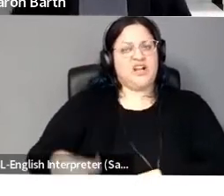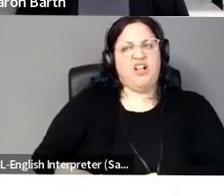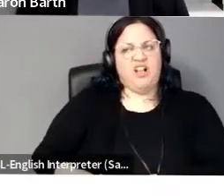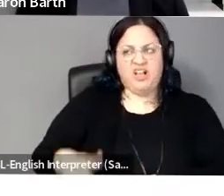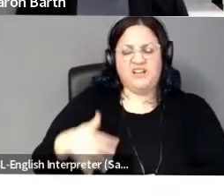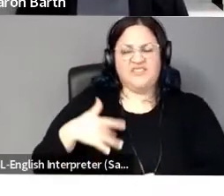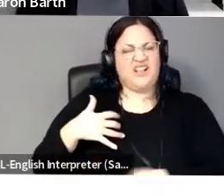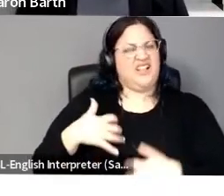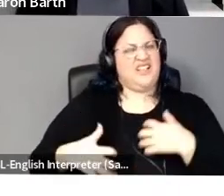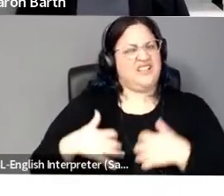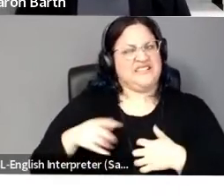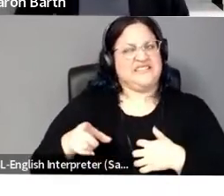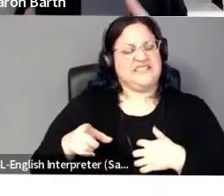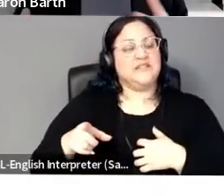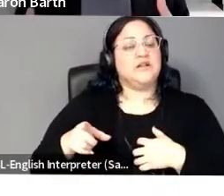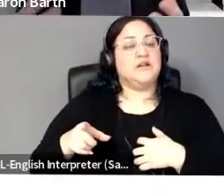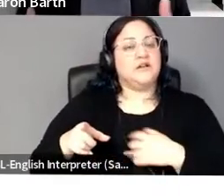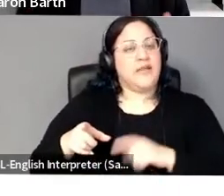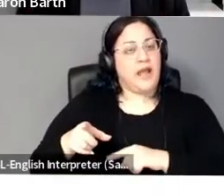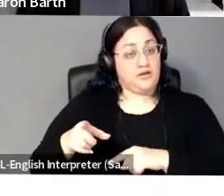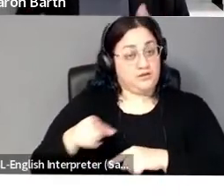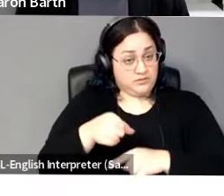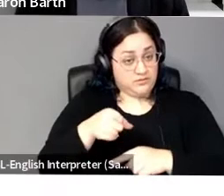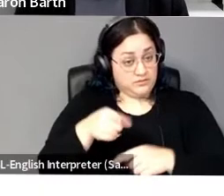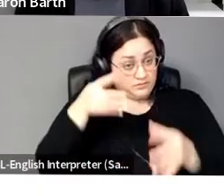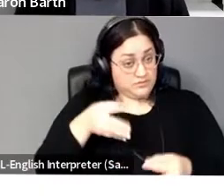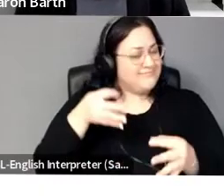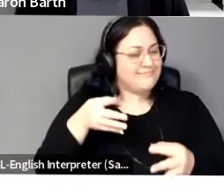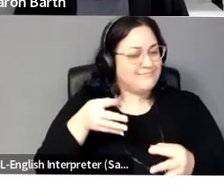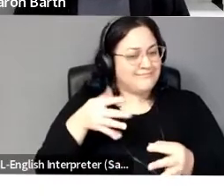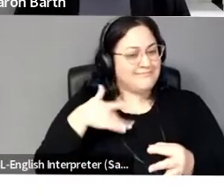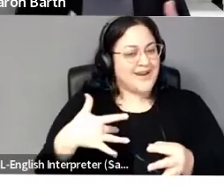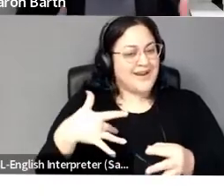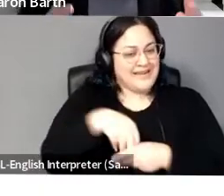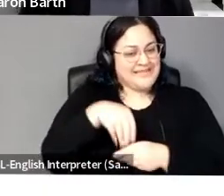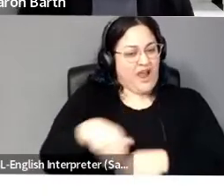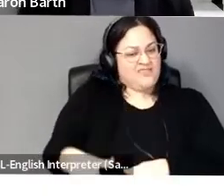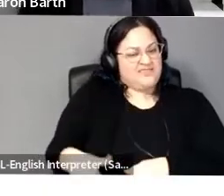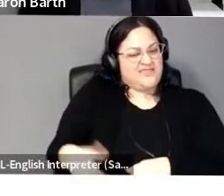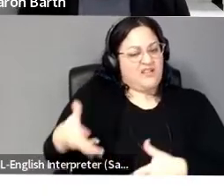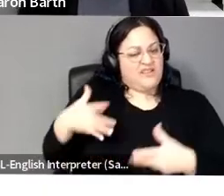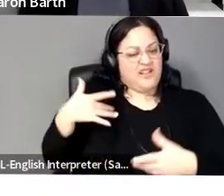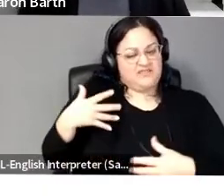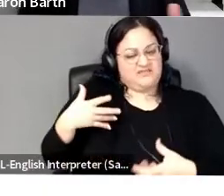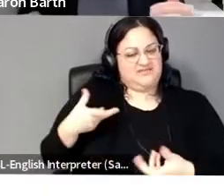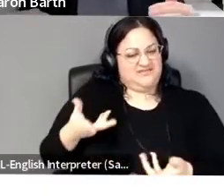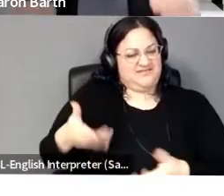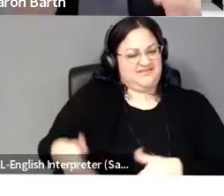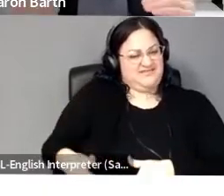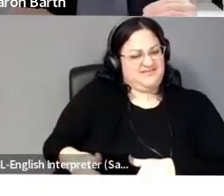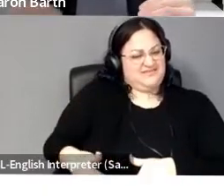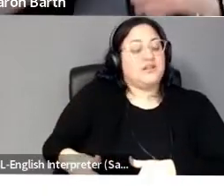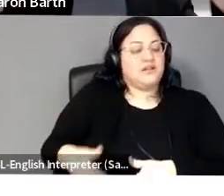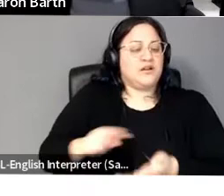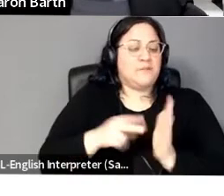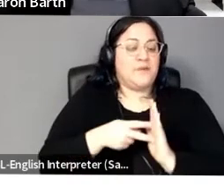that gut feel or not. It's like it just kind of happens. It happens very quickly, and so it makes sense that it's subconscious, because it